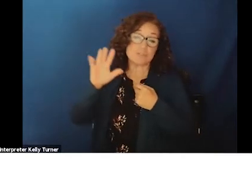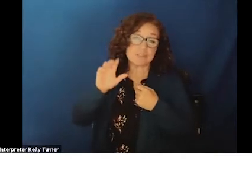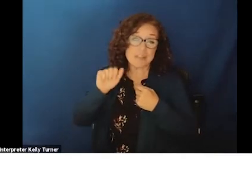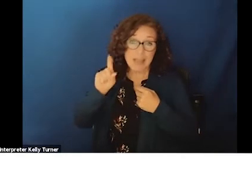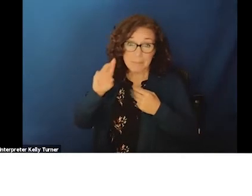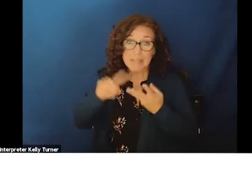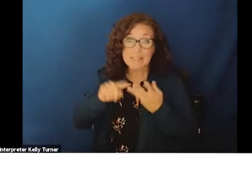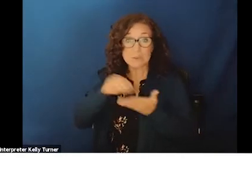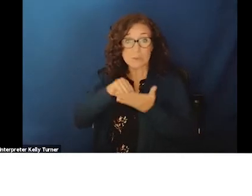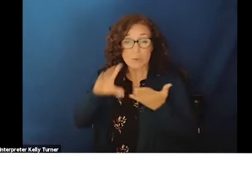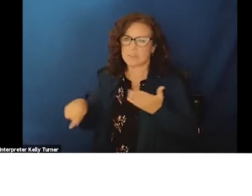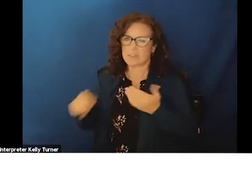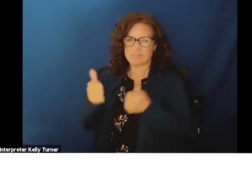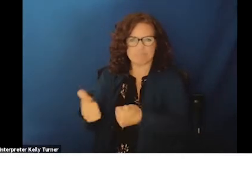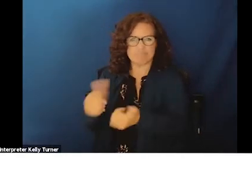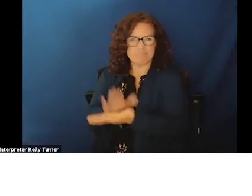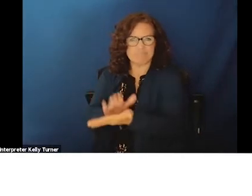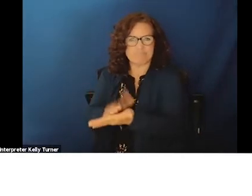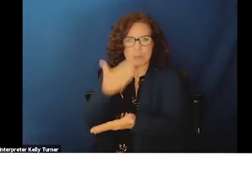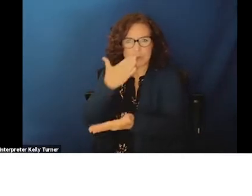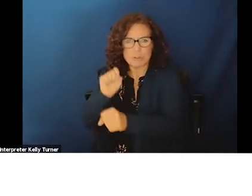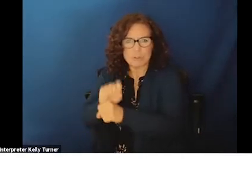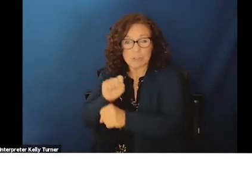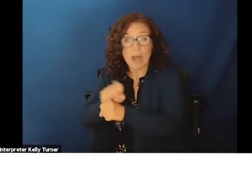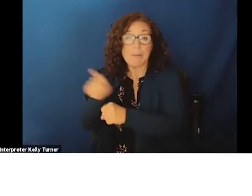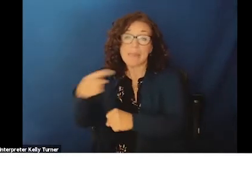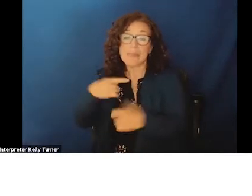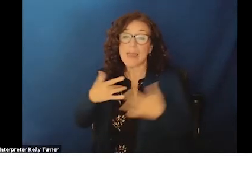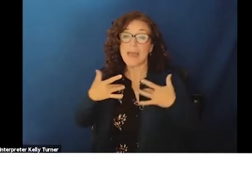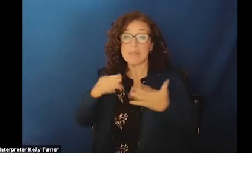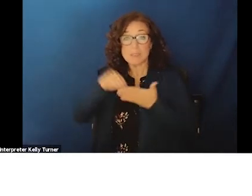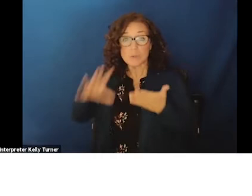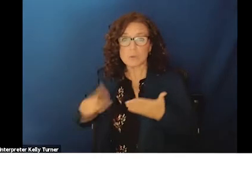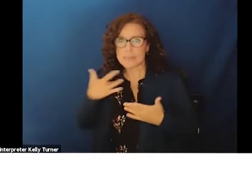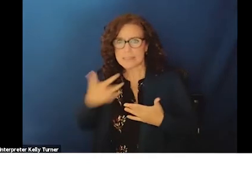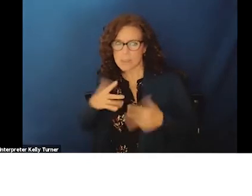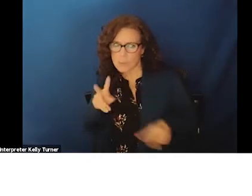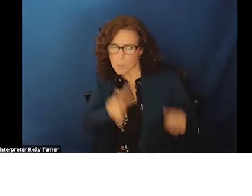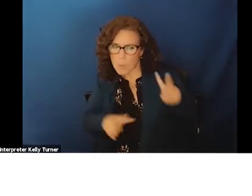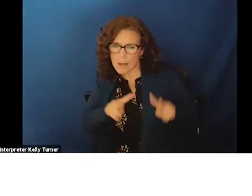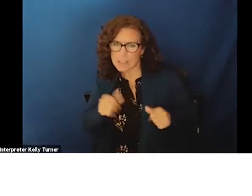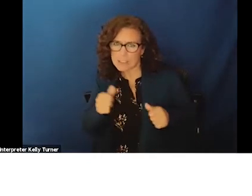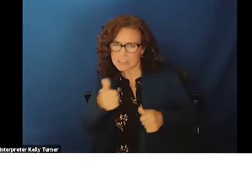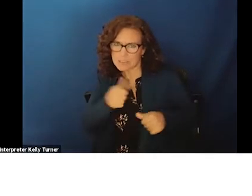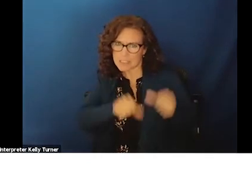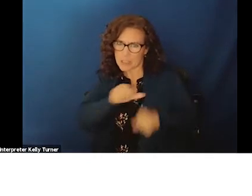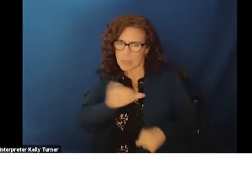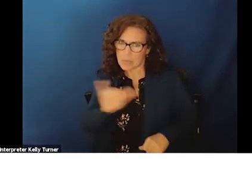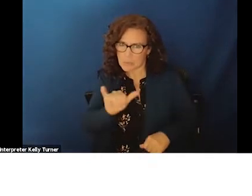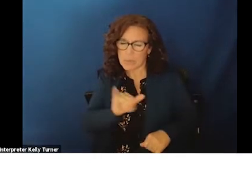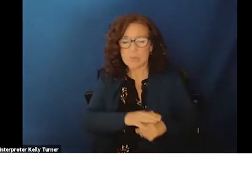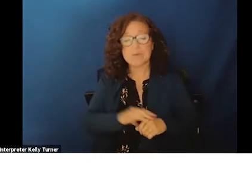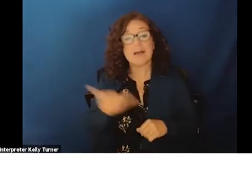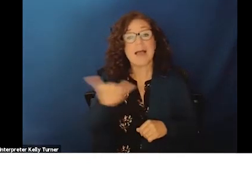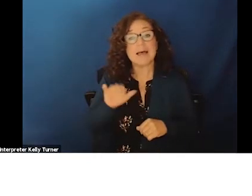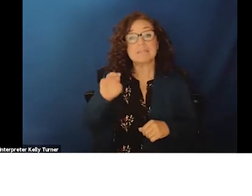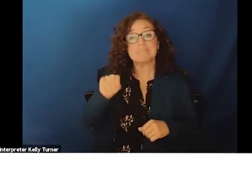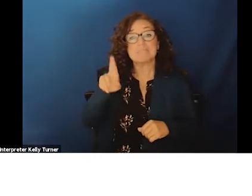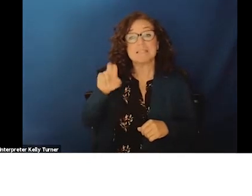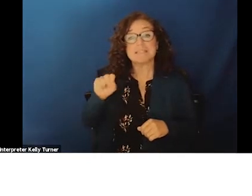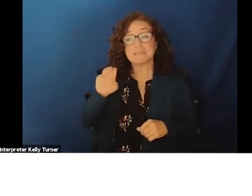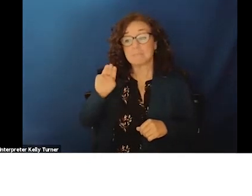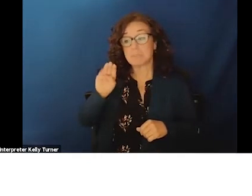each other. And as Ms. Boozer reminded us all our students